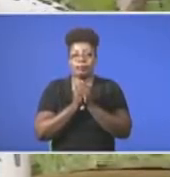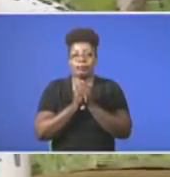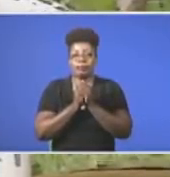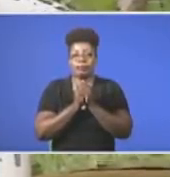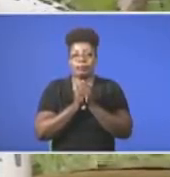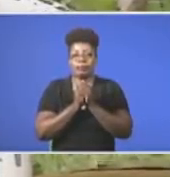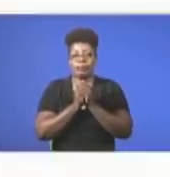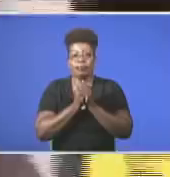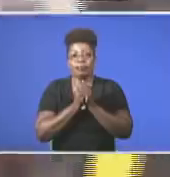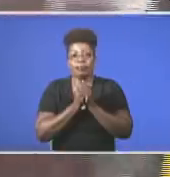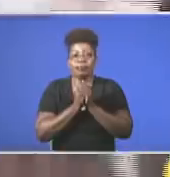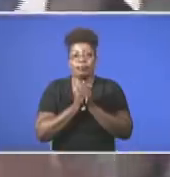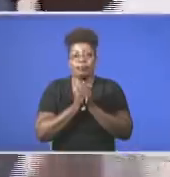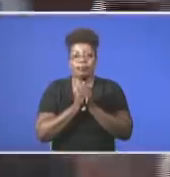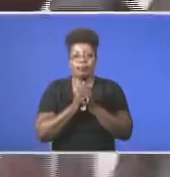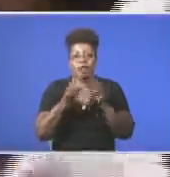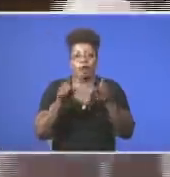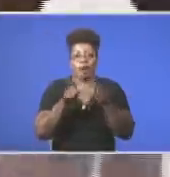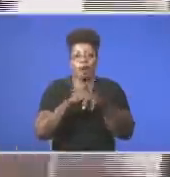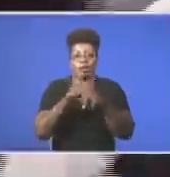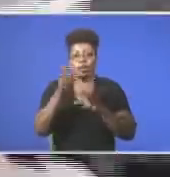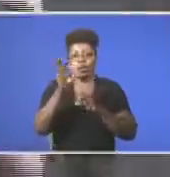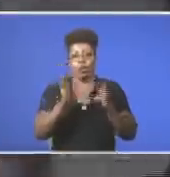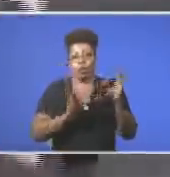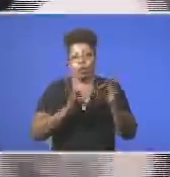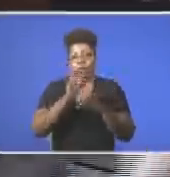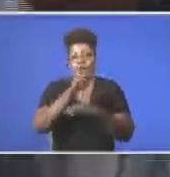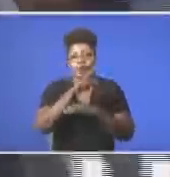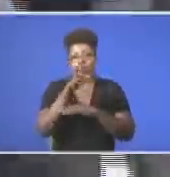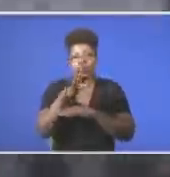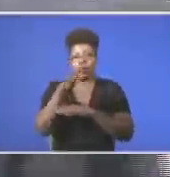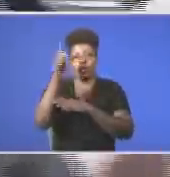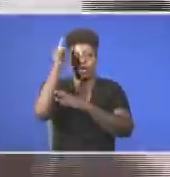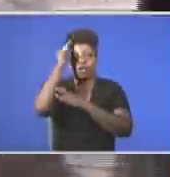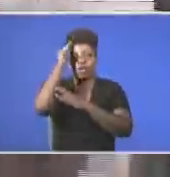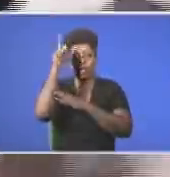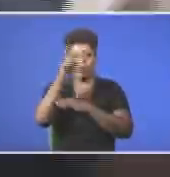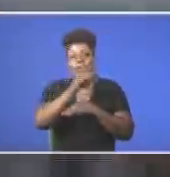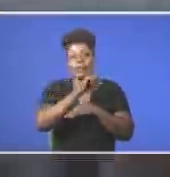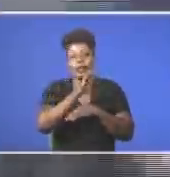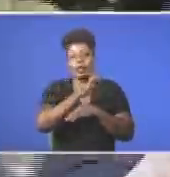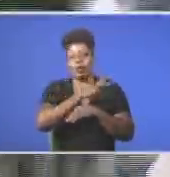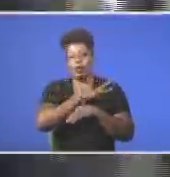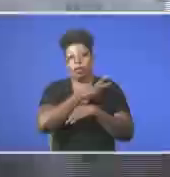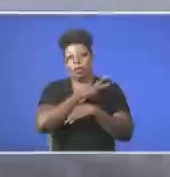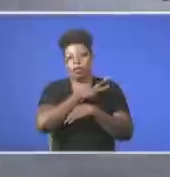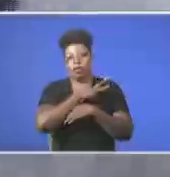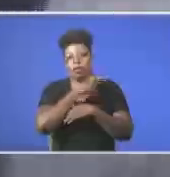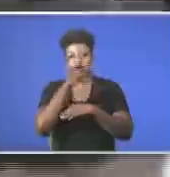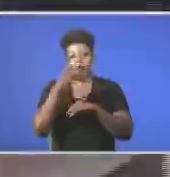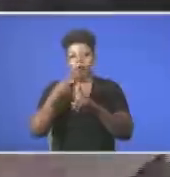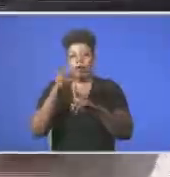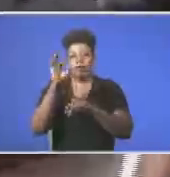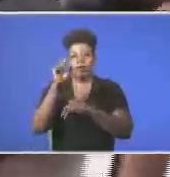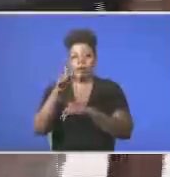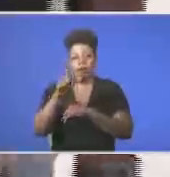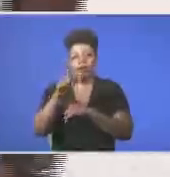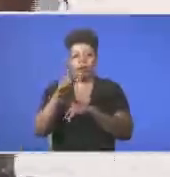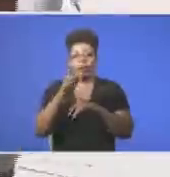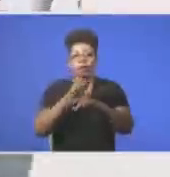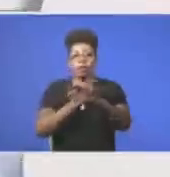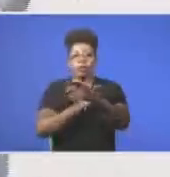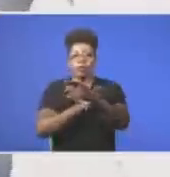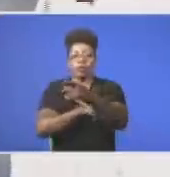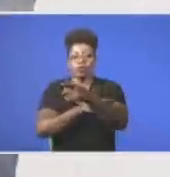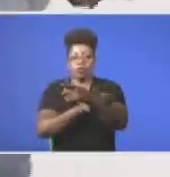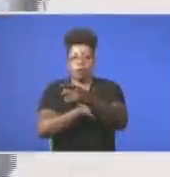Williamson. Also from the courts today, 33-year-old Tommy Lee Williams of Miami Gardens, Florida, faced several drug charges